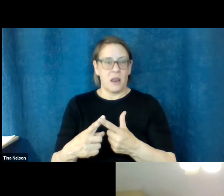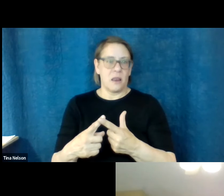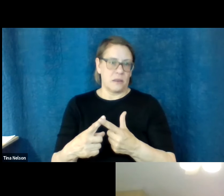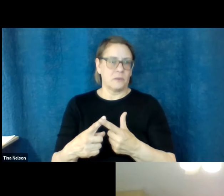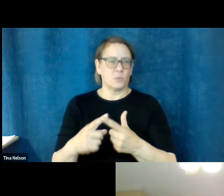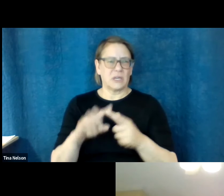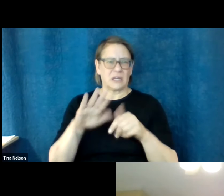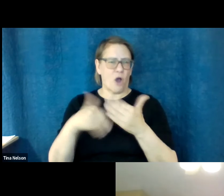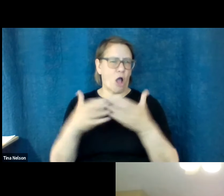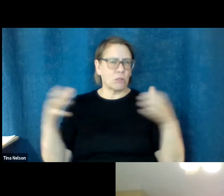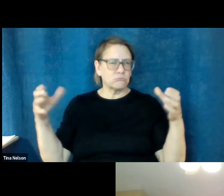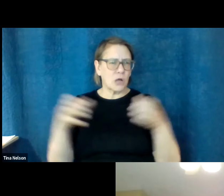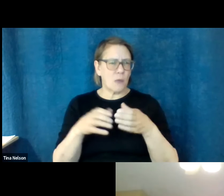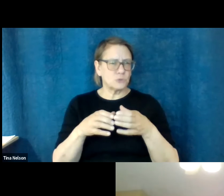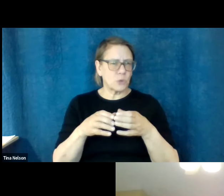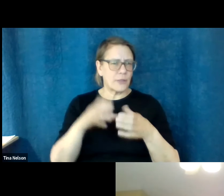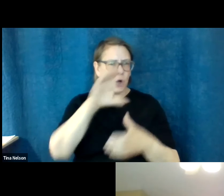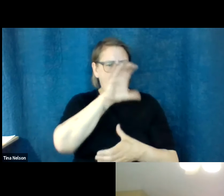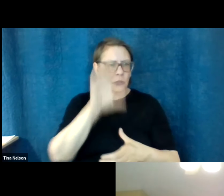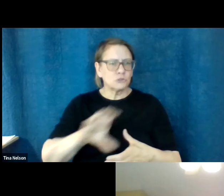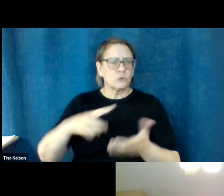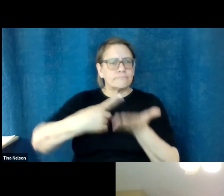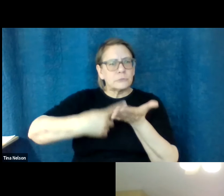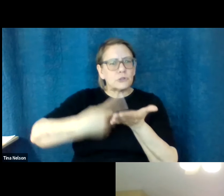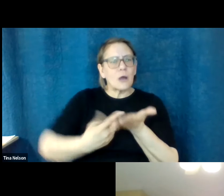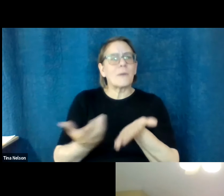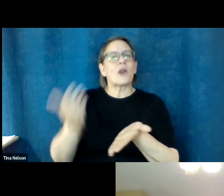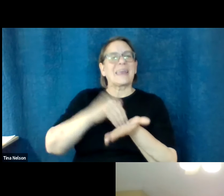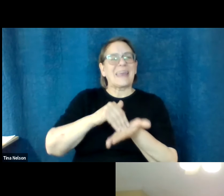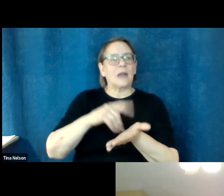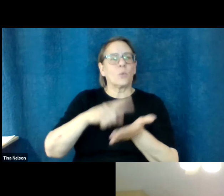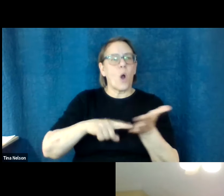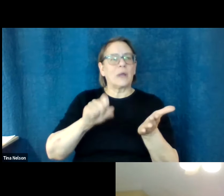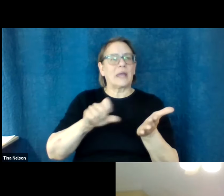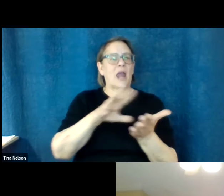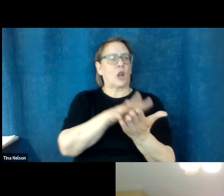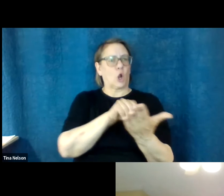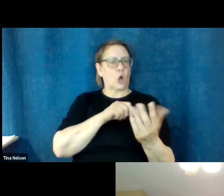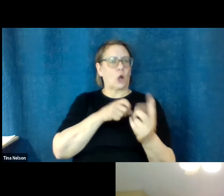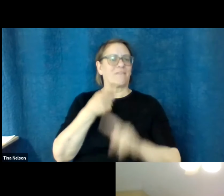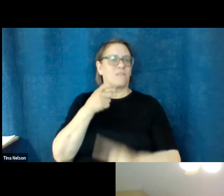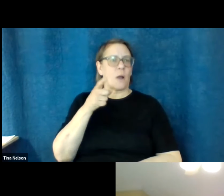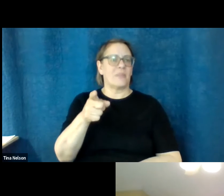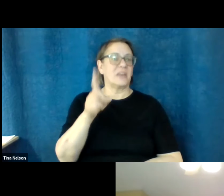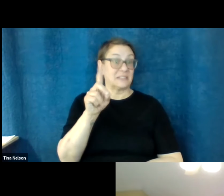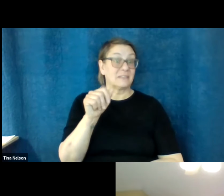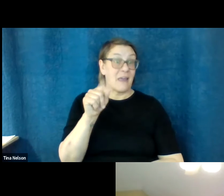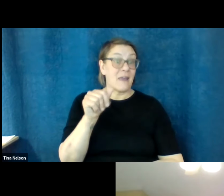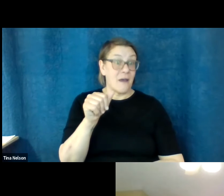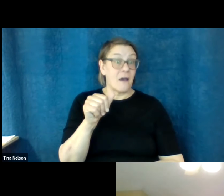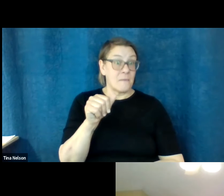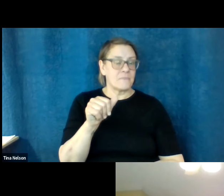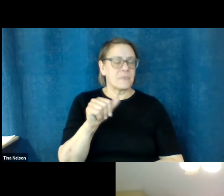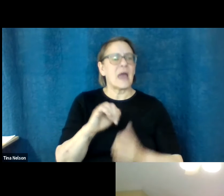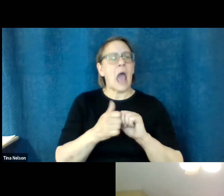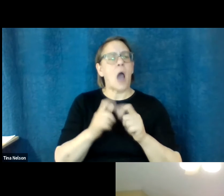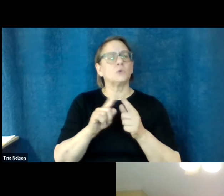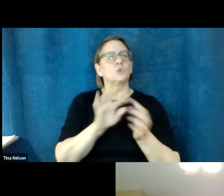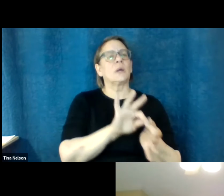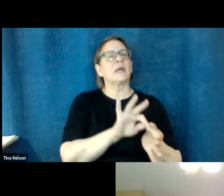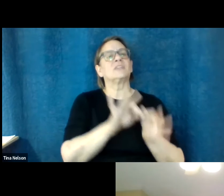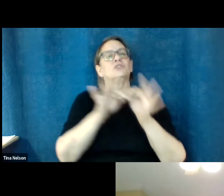come together and talk about what we can take away from this data and how we can interpret,